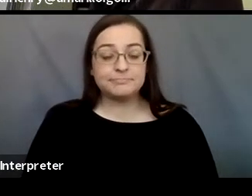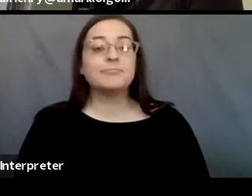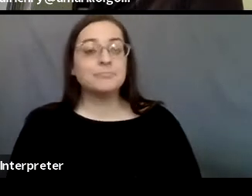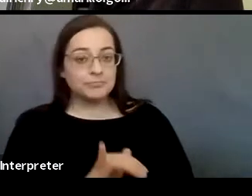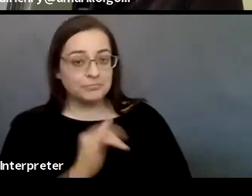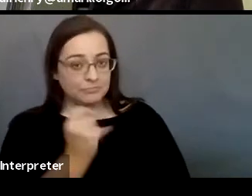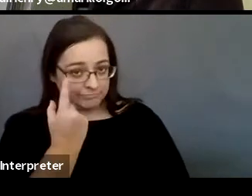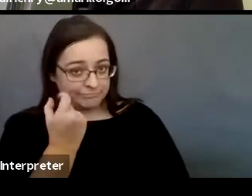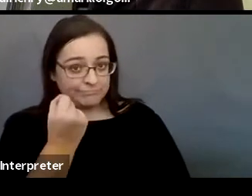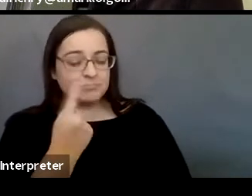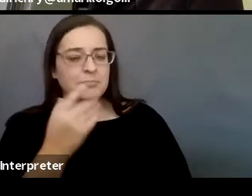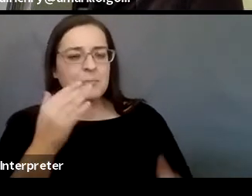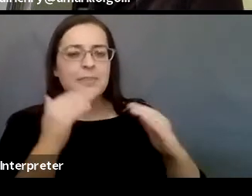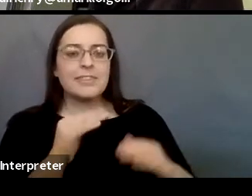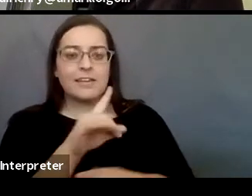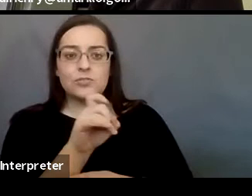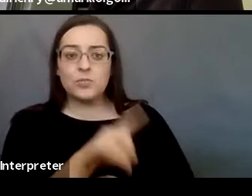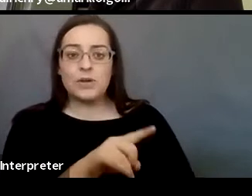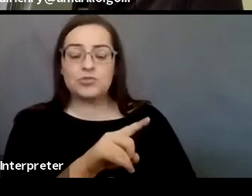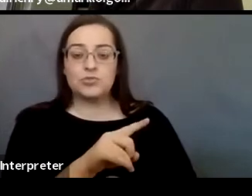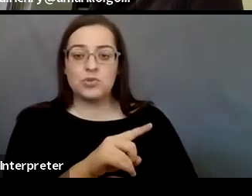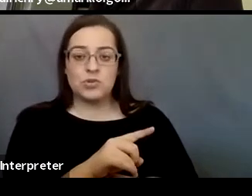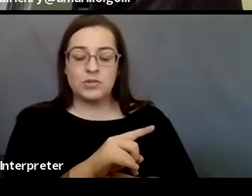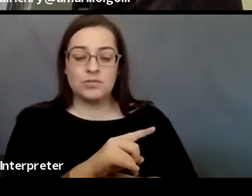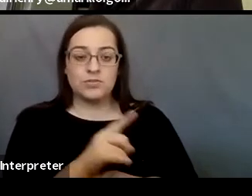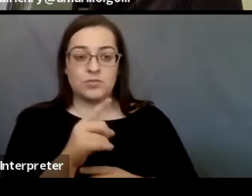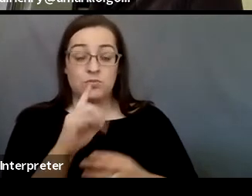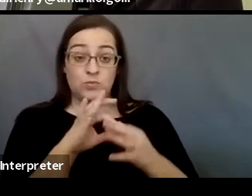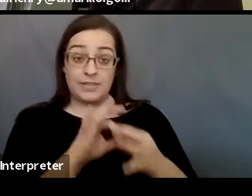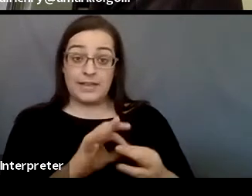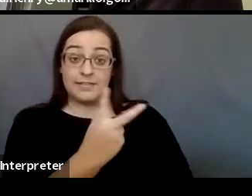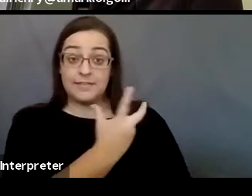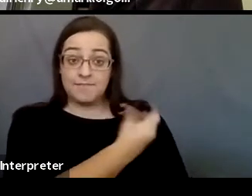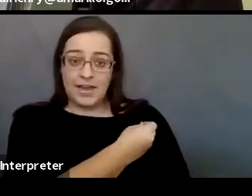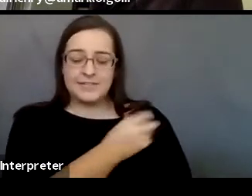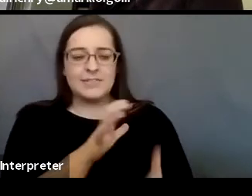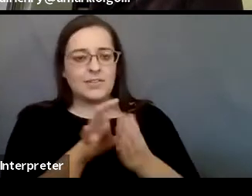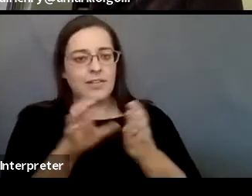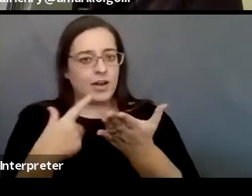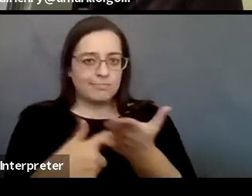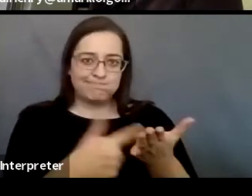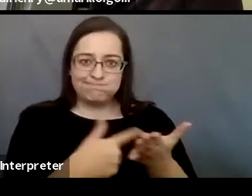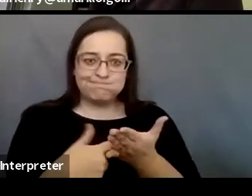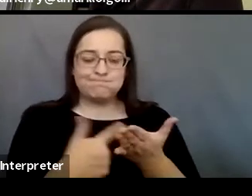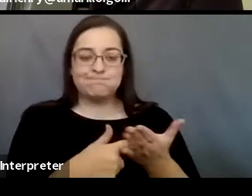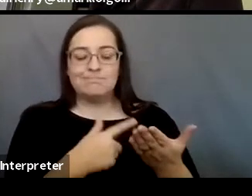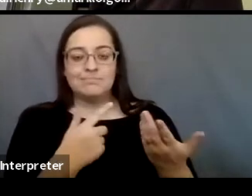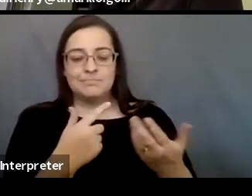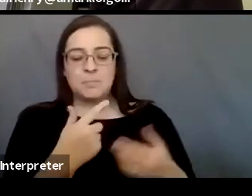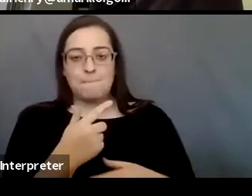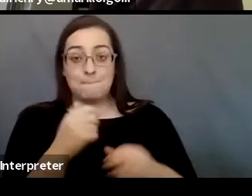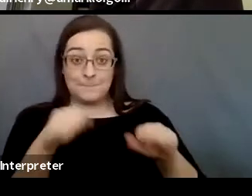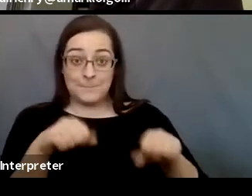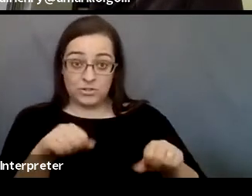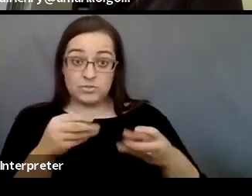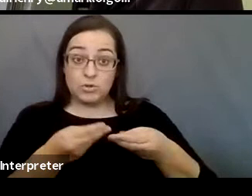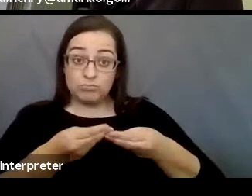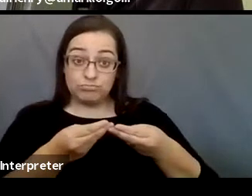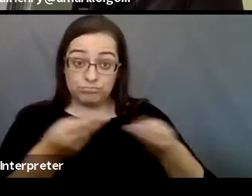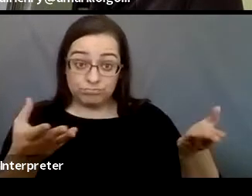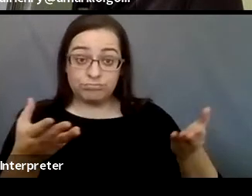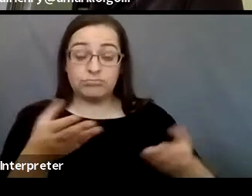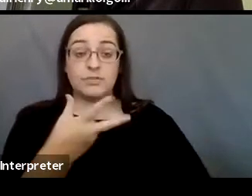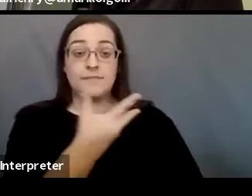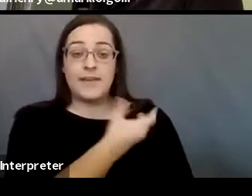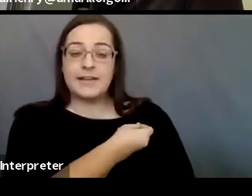Absolutely, absolutely. And the next question that I have is regarding vaccines. There's been a lot of talk on the call about the potential distribution of